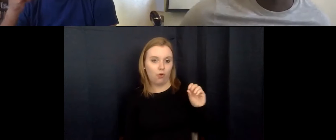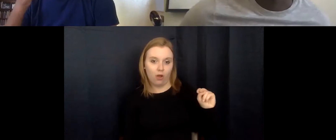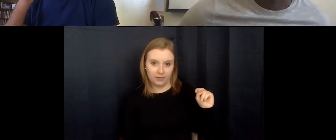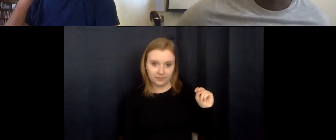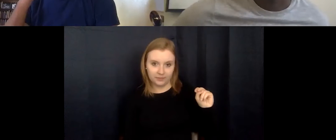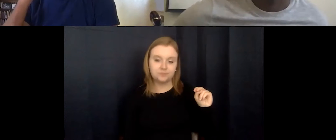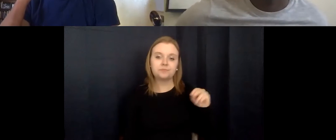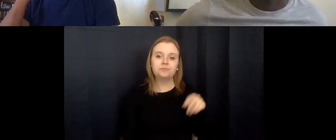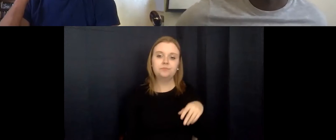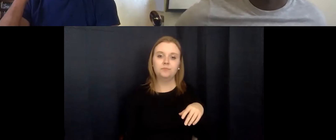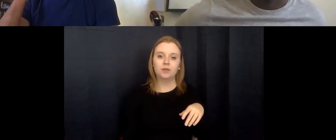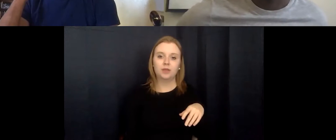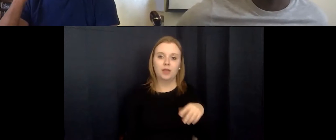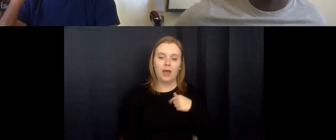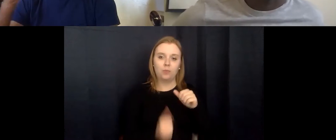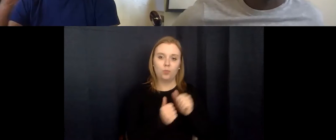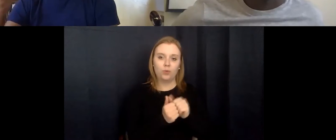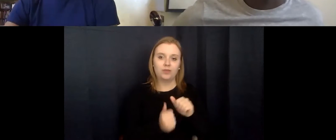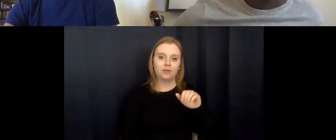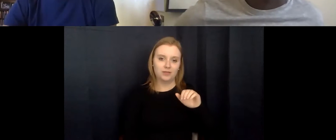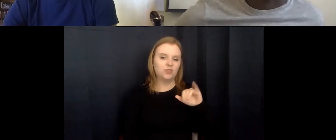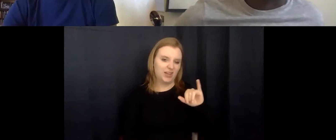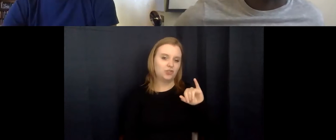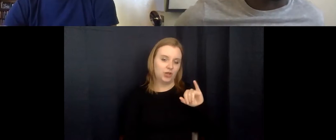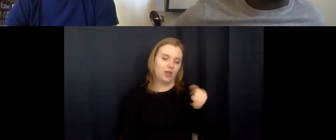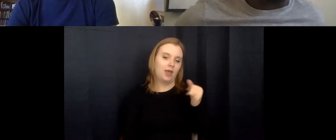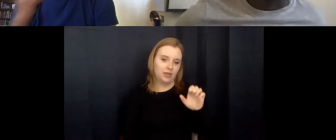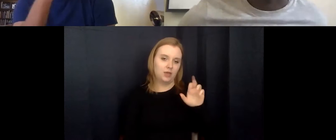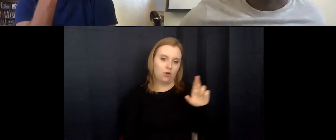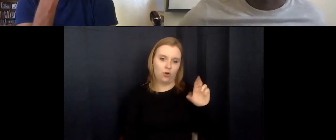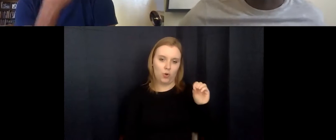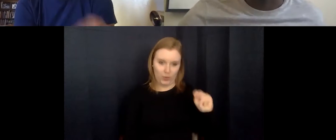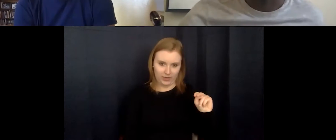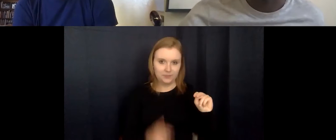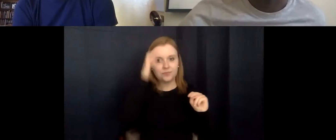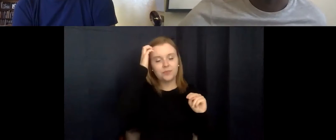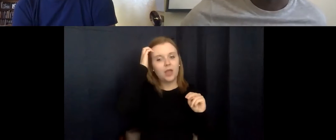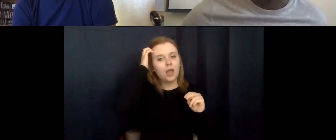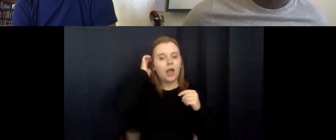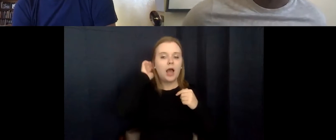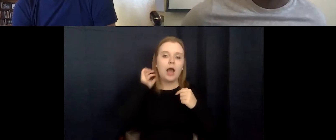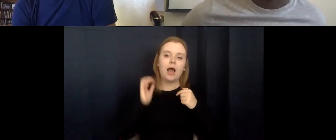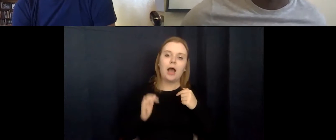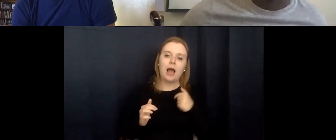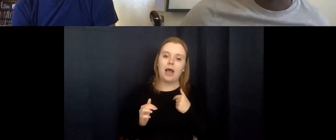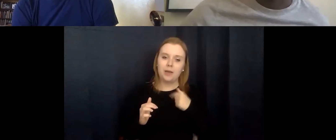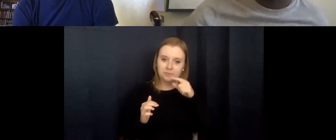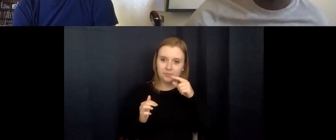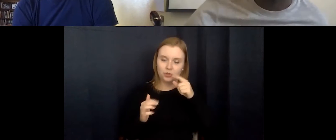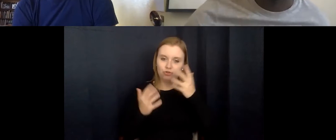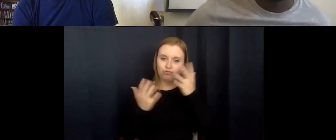am that's Jerron, yeah. I'm a dark-skinned Black man in my